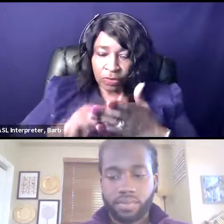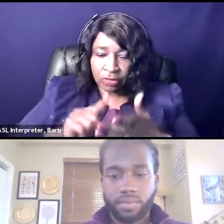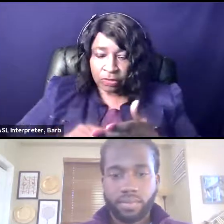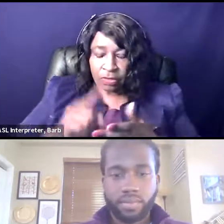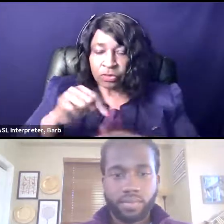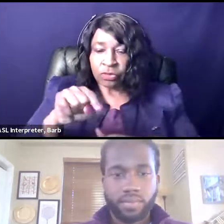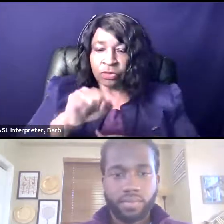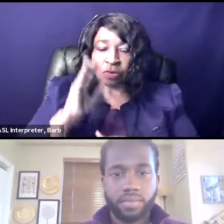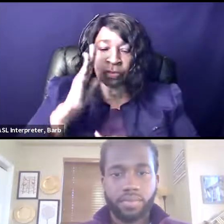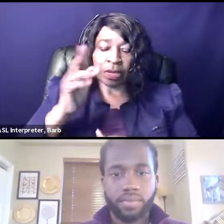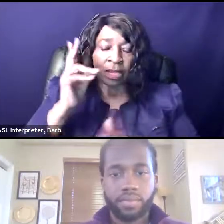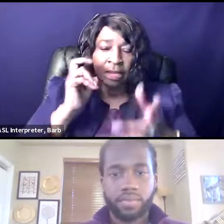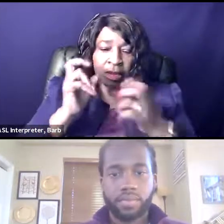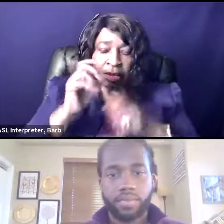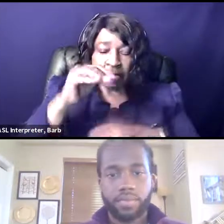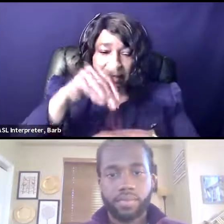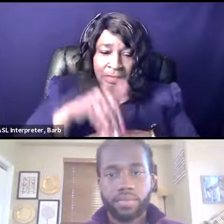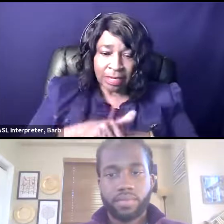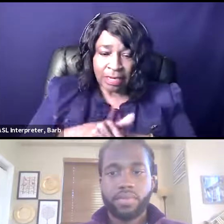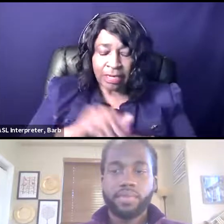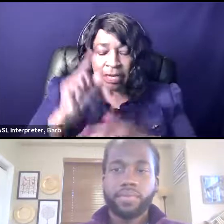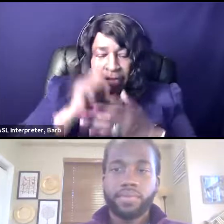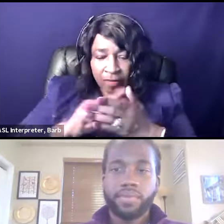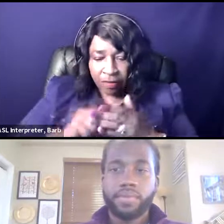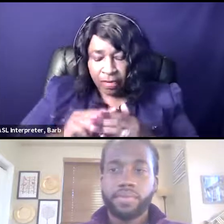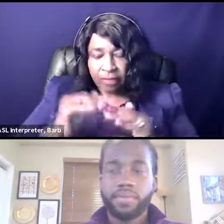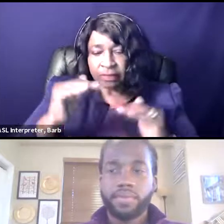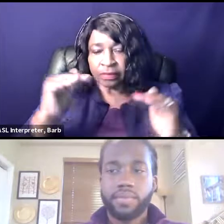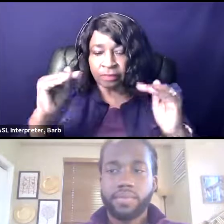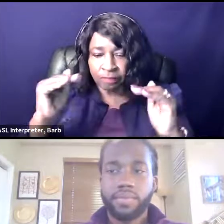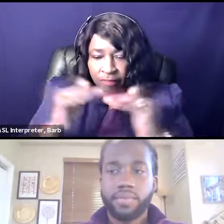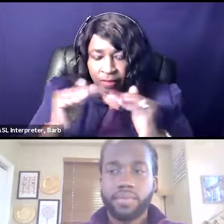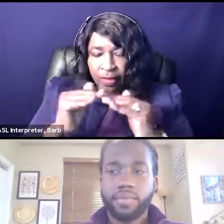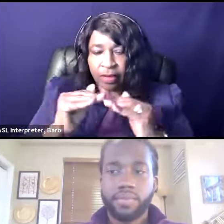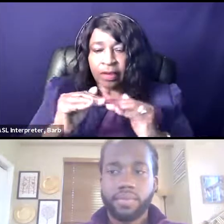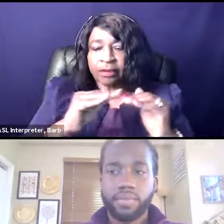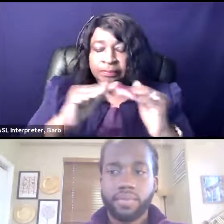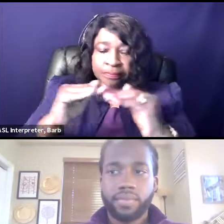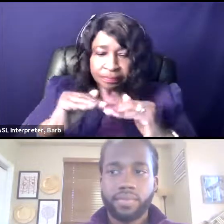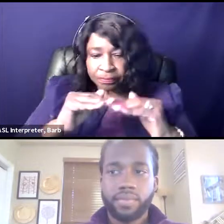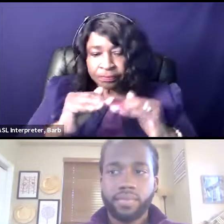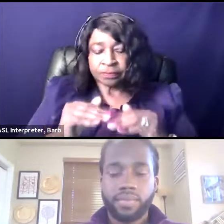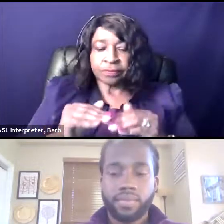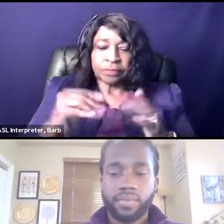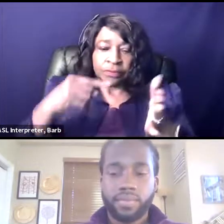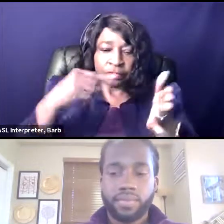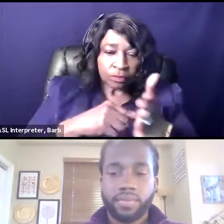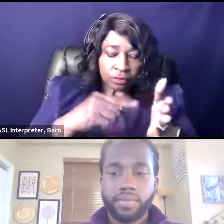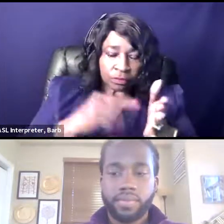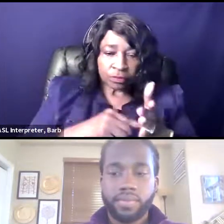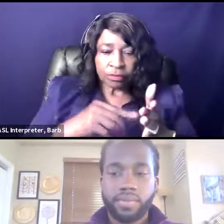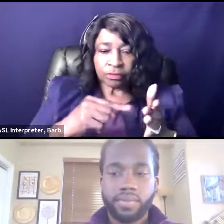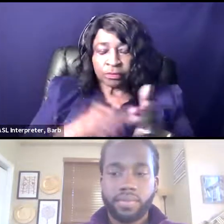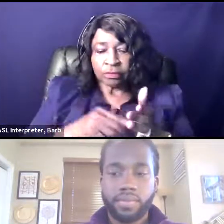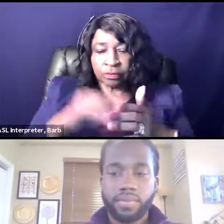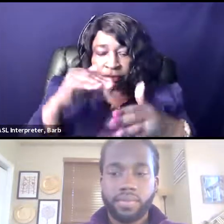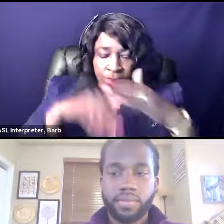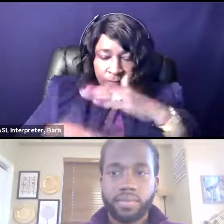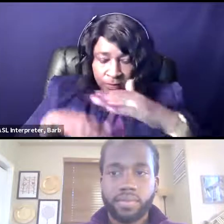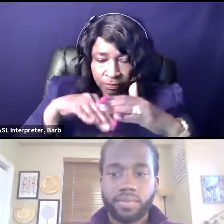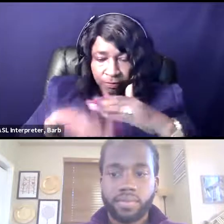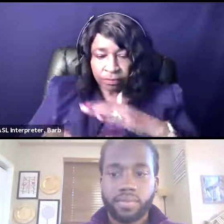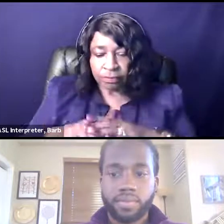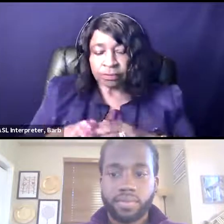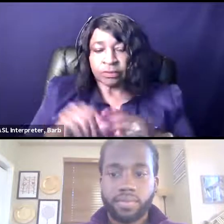hear tonight, investigates fair and equitable access to affordable, reliable, clean energy. If you missed his lecture on